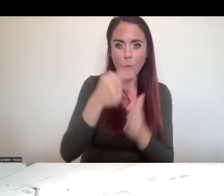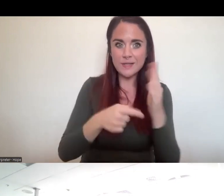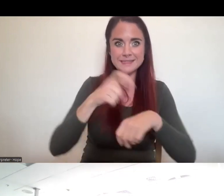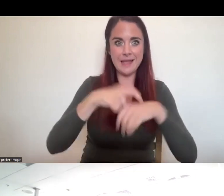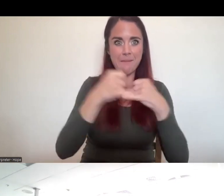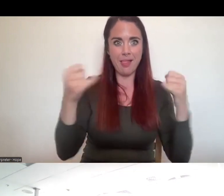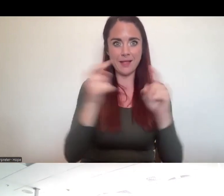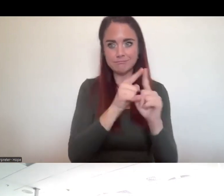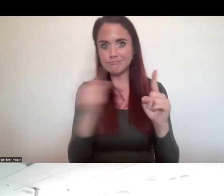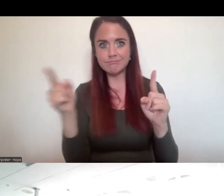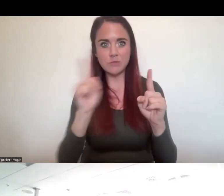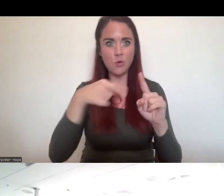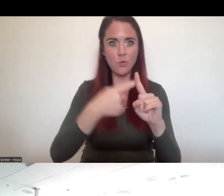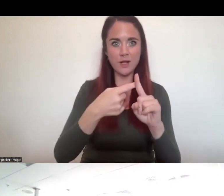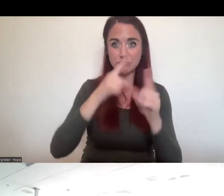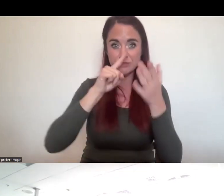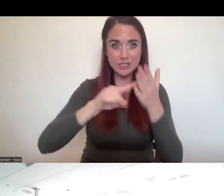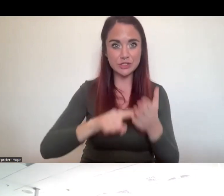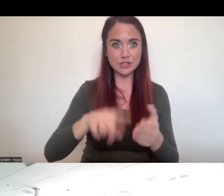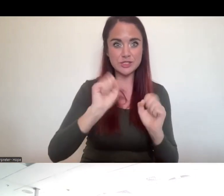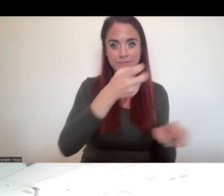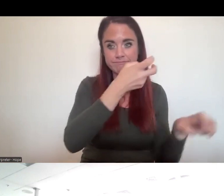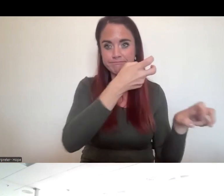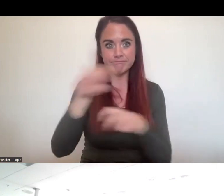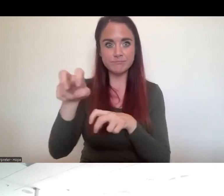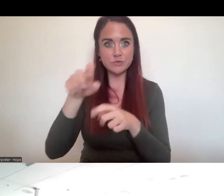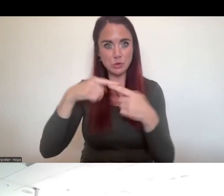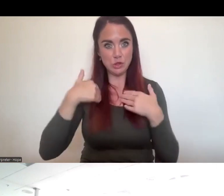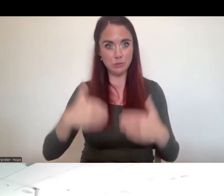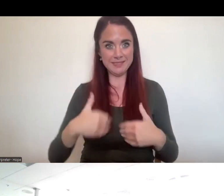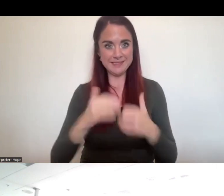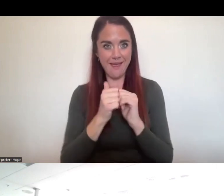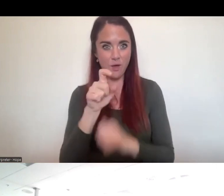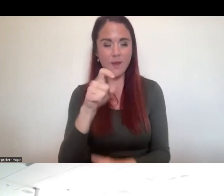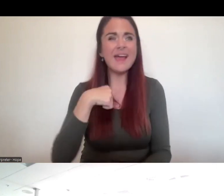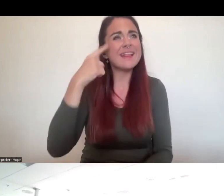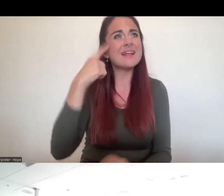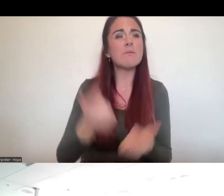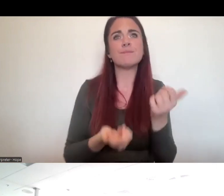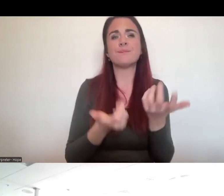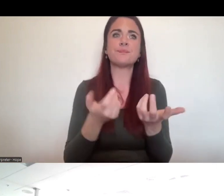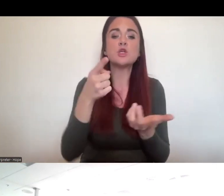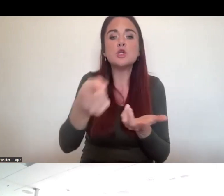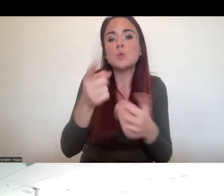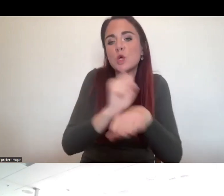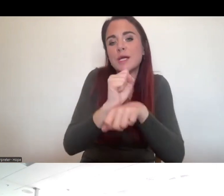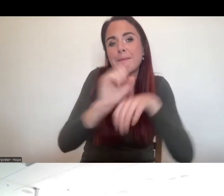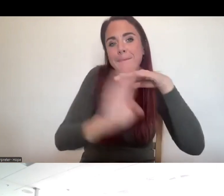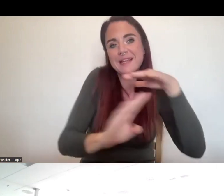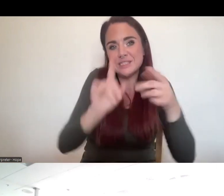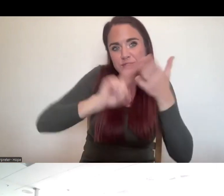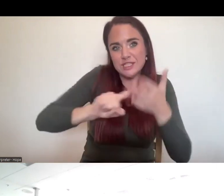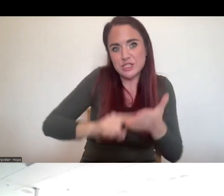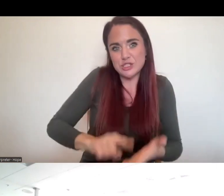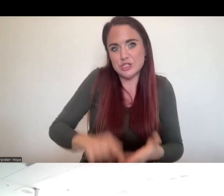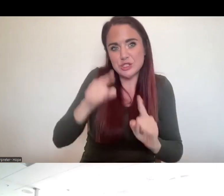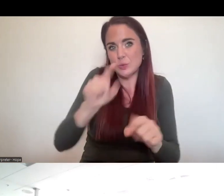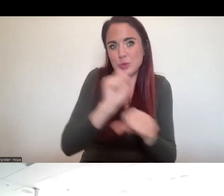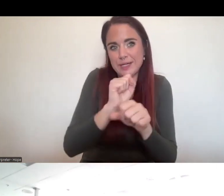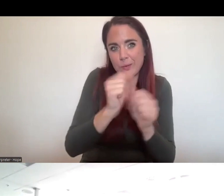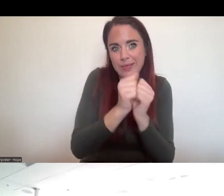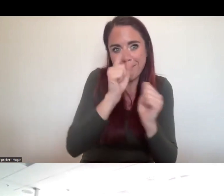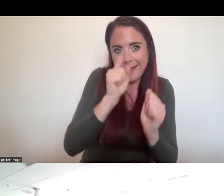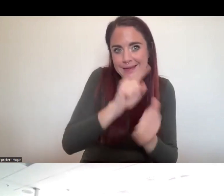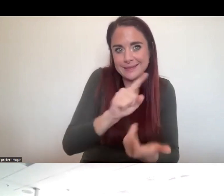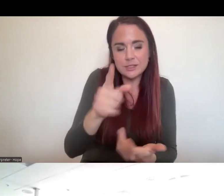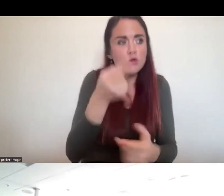for getting this research into human clinical trials? So I guess more of the question is, I mean, you work in basic research. You're in the lab, you're Basic working with research. mice. Yes.